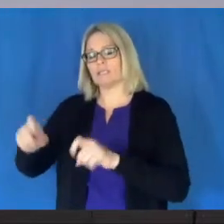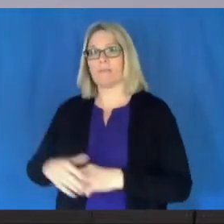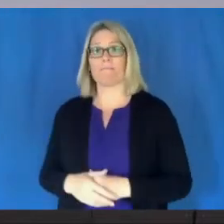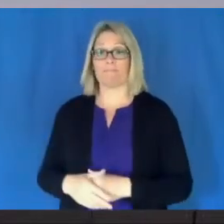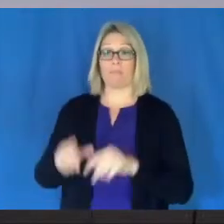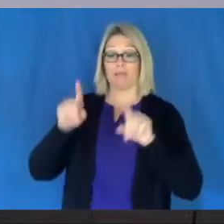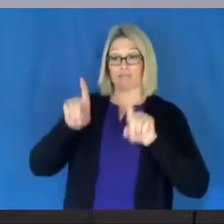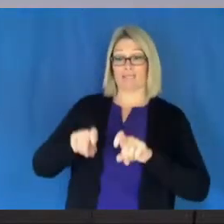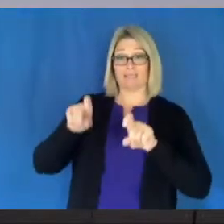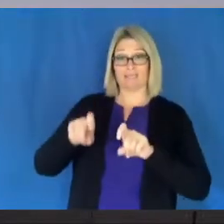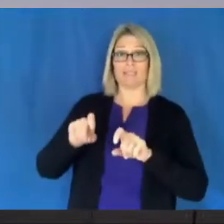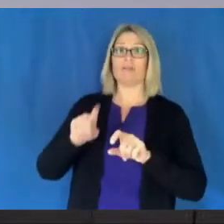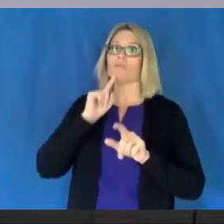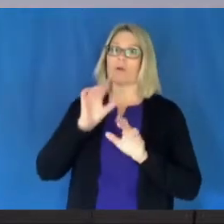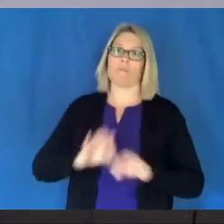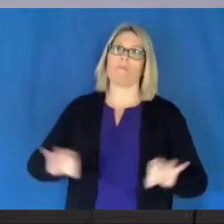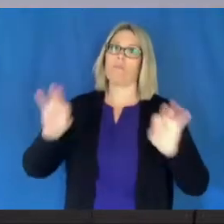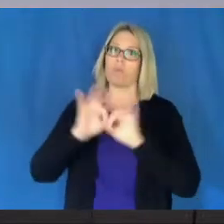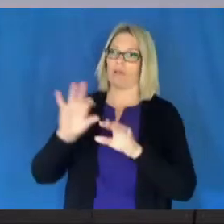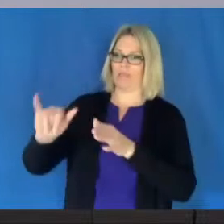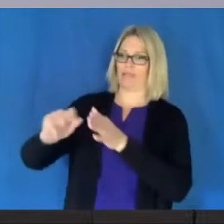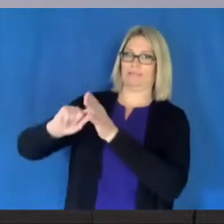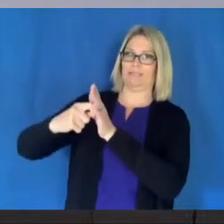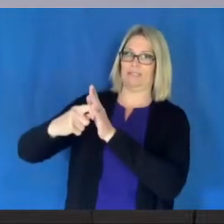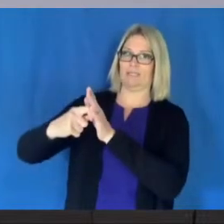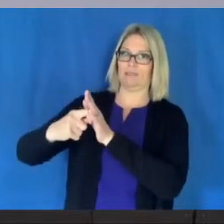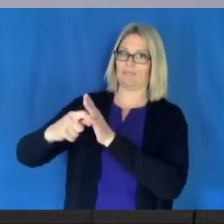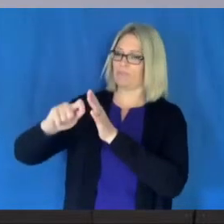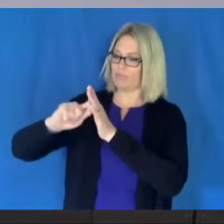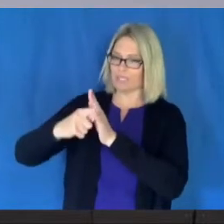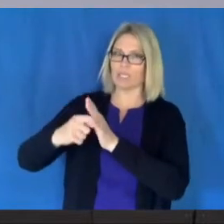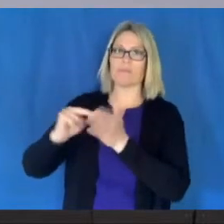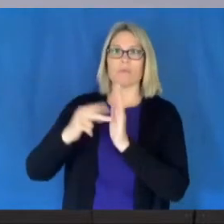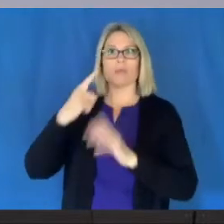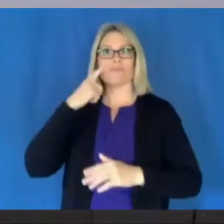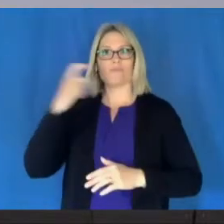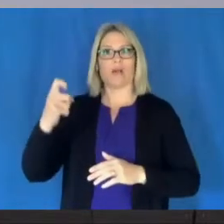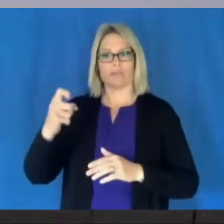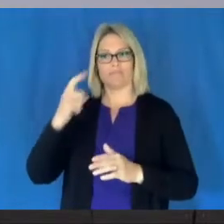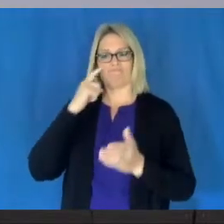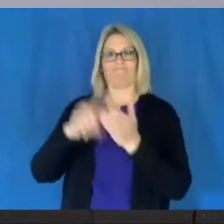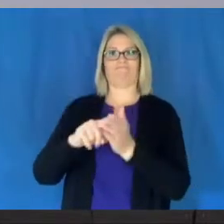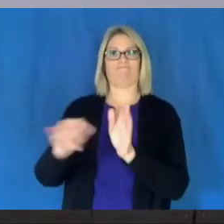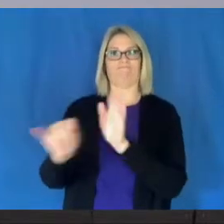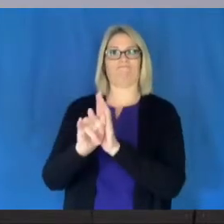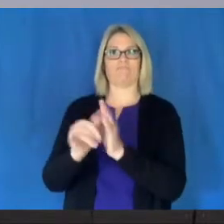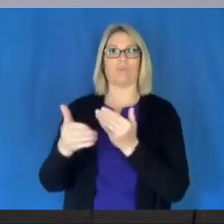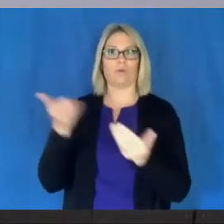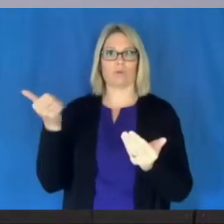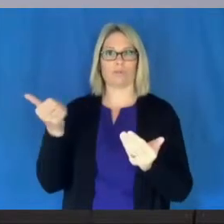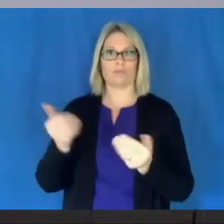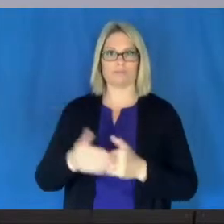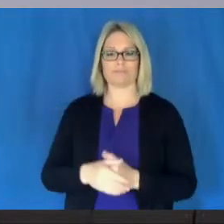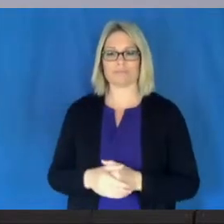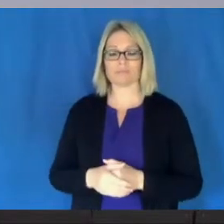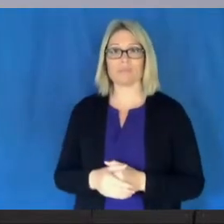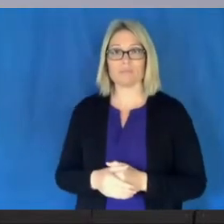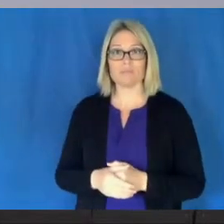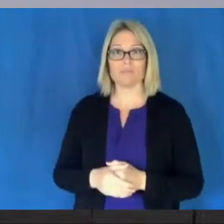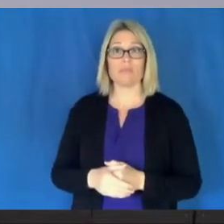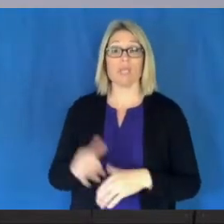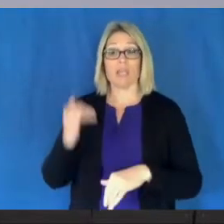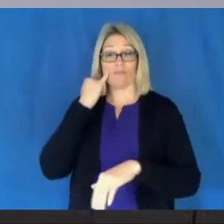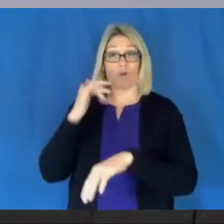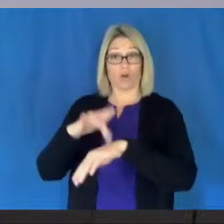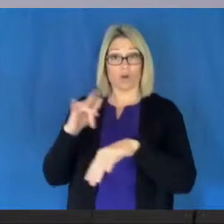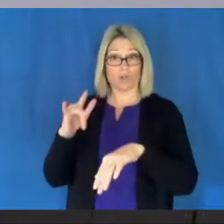of our provincial response to COVID-19, allowing us to identify cases early. Detecting cases early ensures that we can take